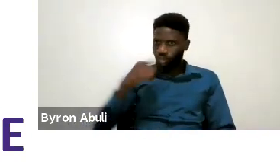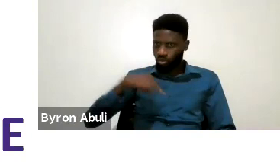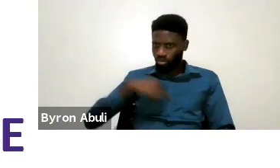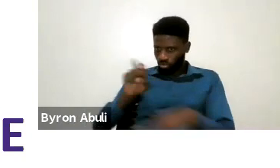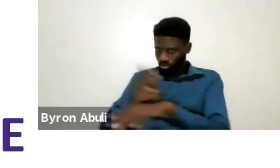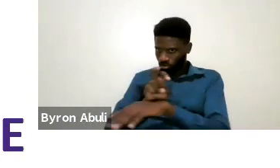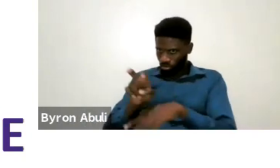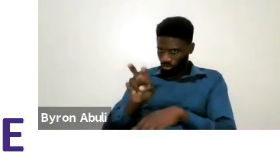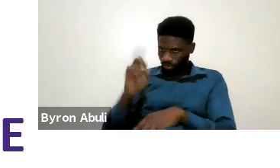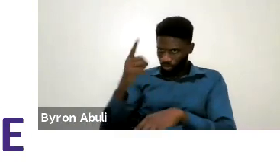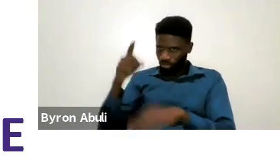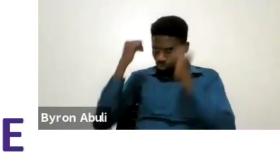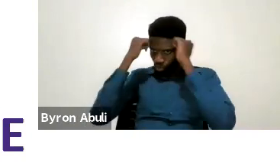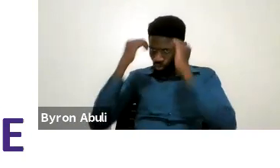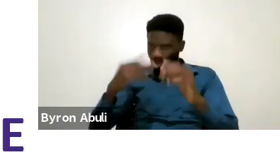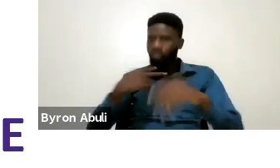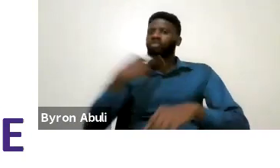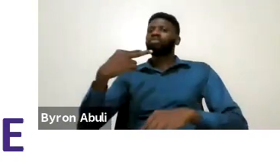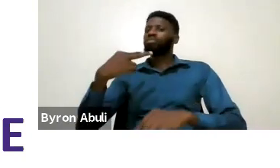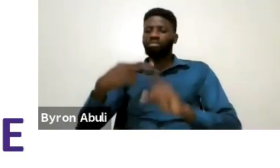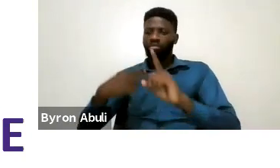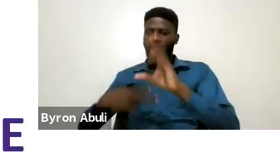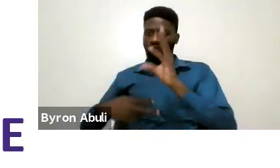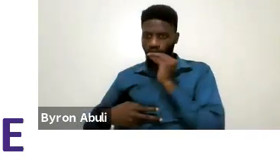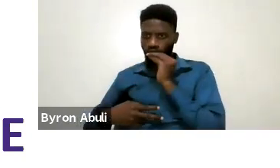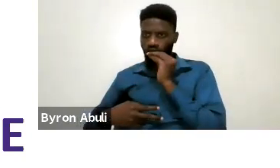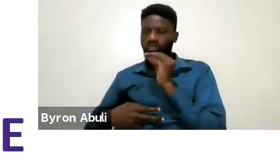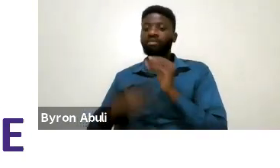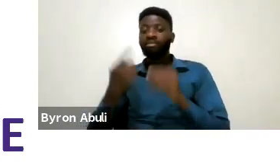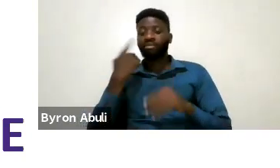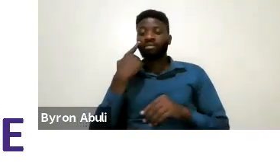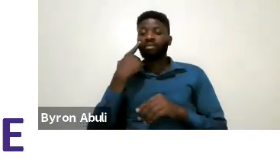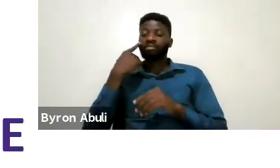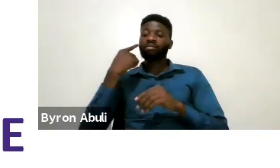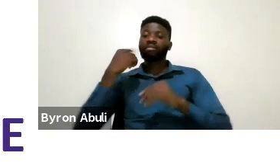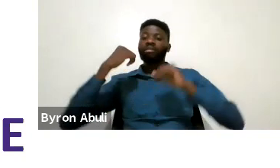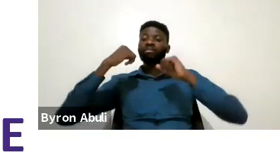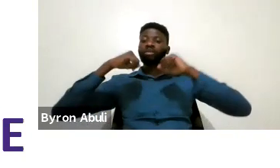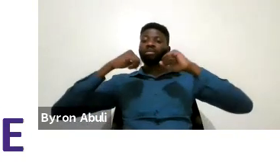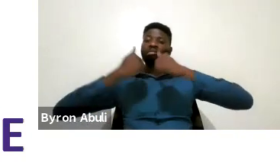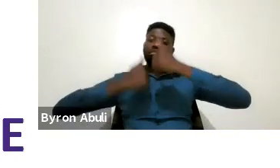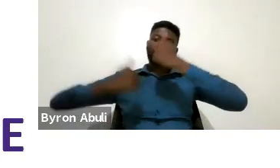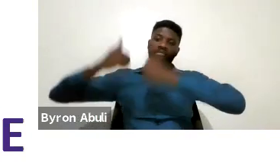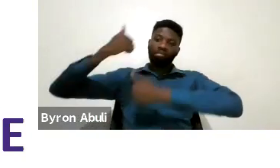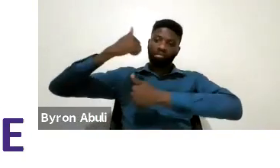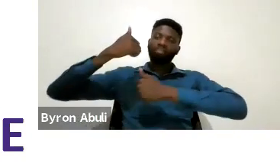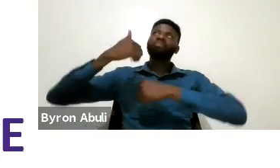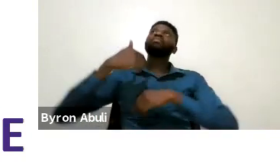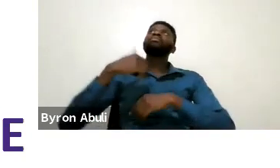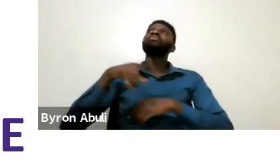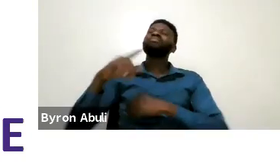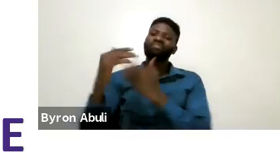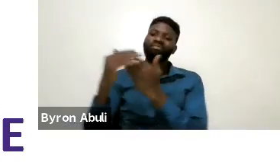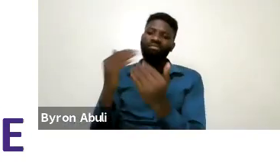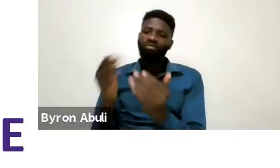need to voice anything. And especially those for the elders, for the seniors who were training us, they were treating them in such a